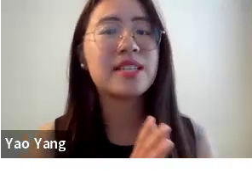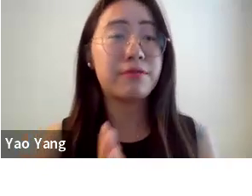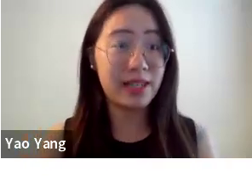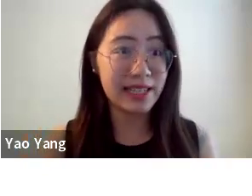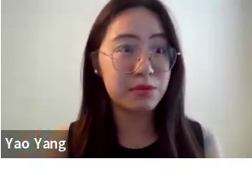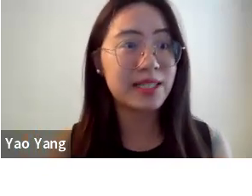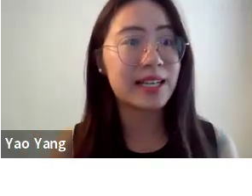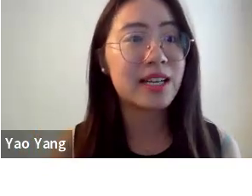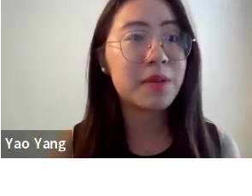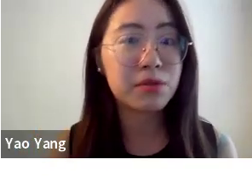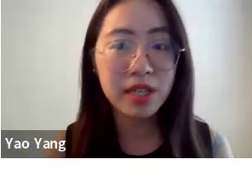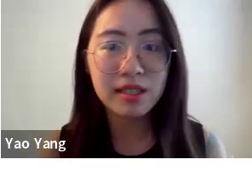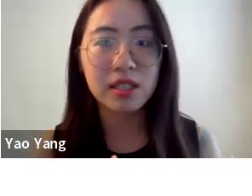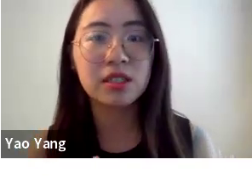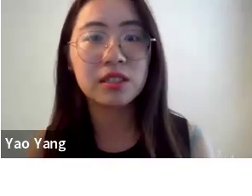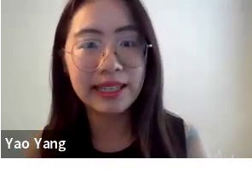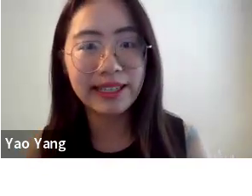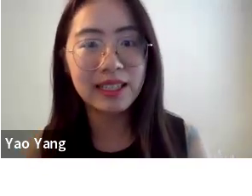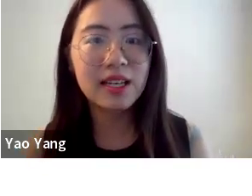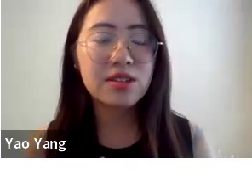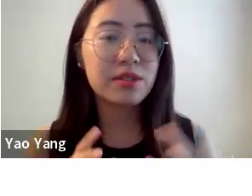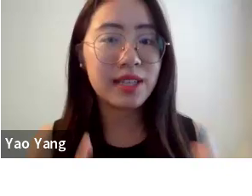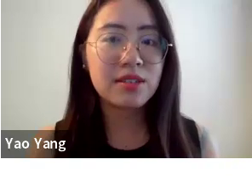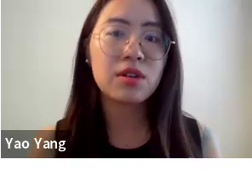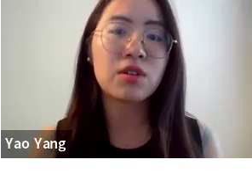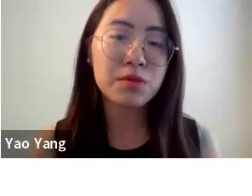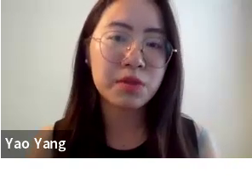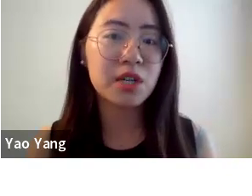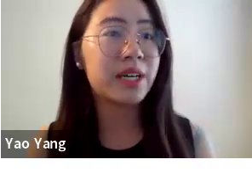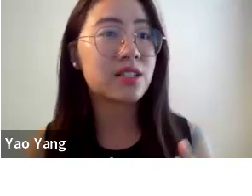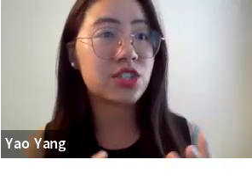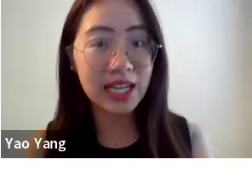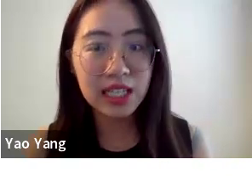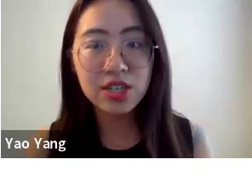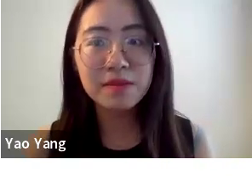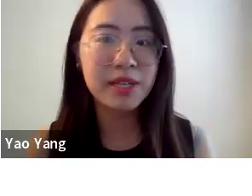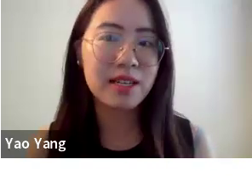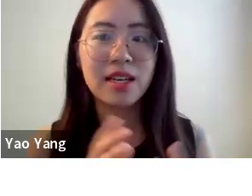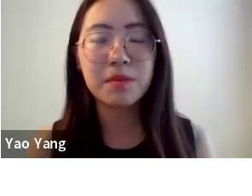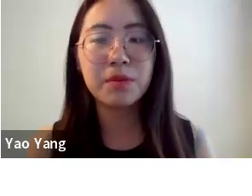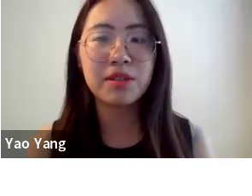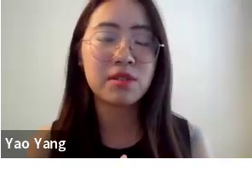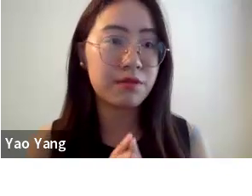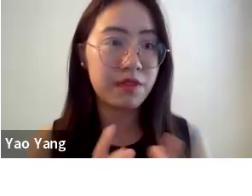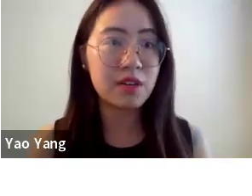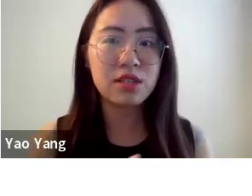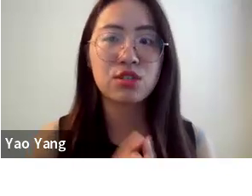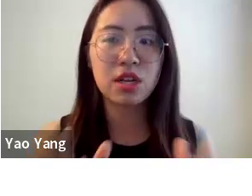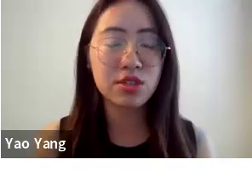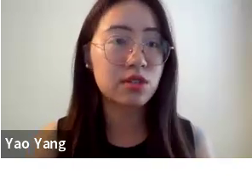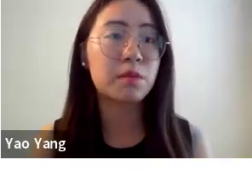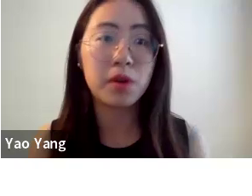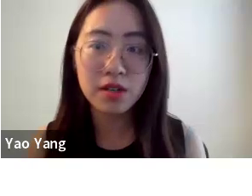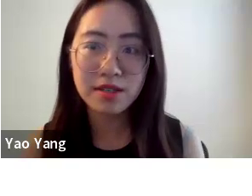also redefined what academic rigor could look like. So yes, the coursework was challenging, but it came with a